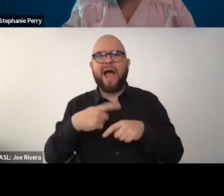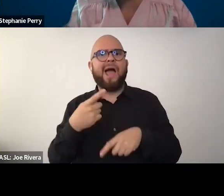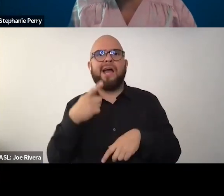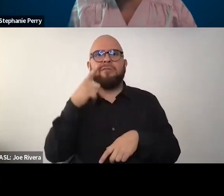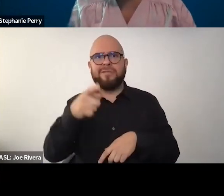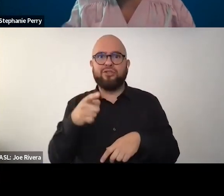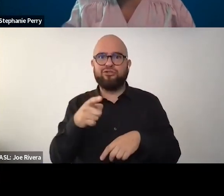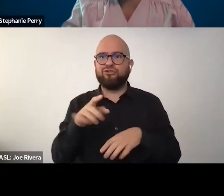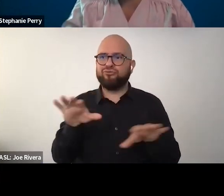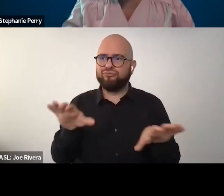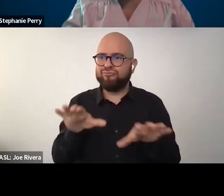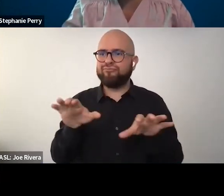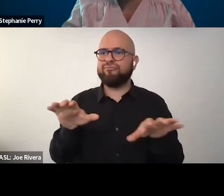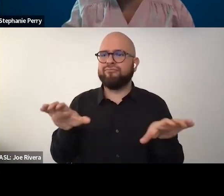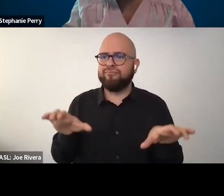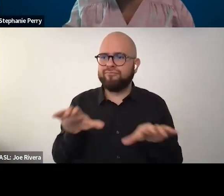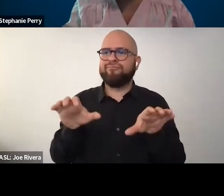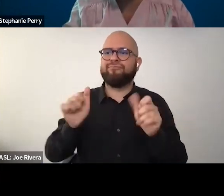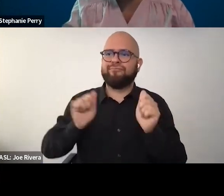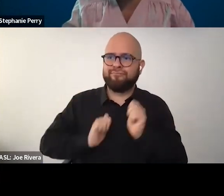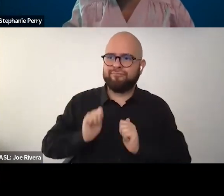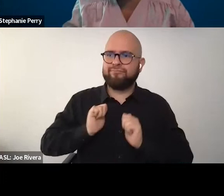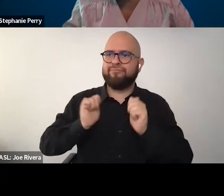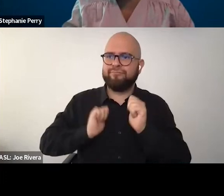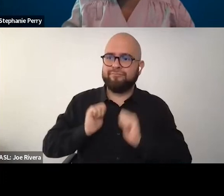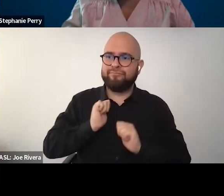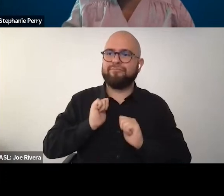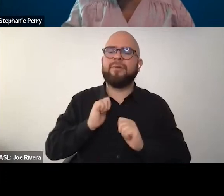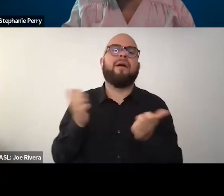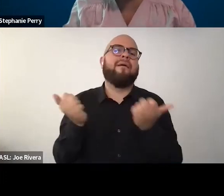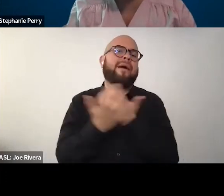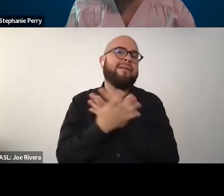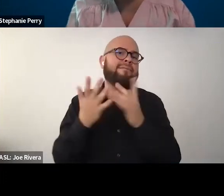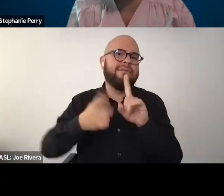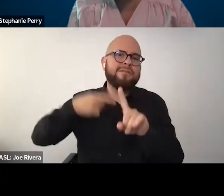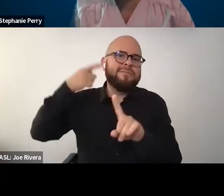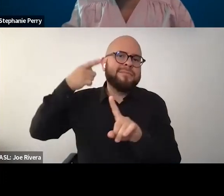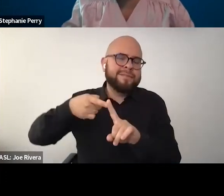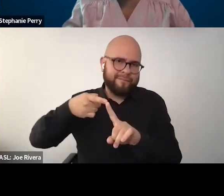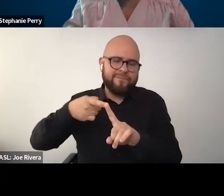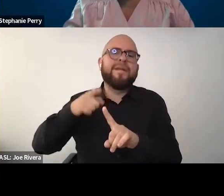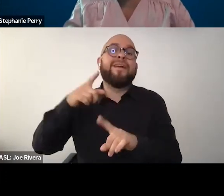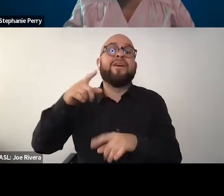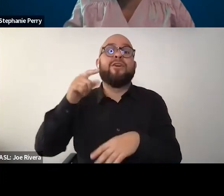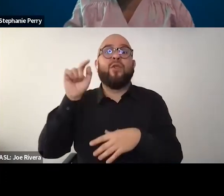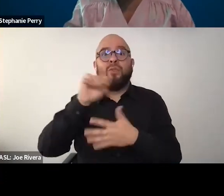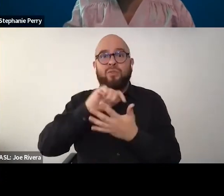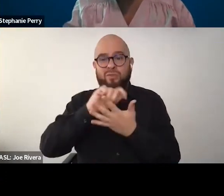is really specific, in connection to the inquiry, those details help us.